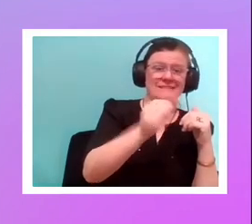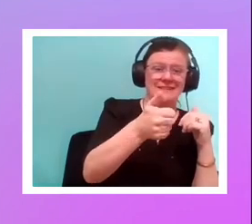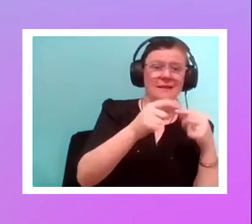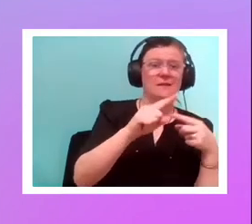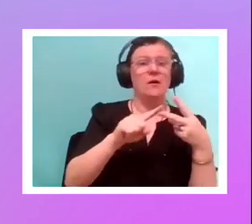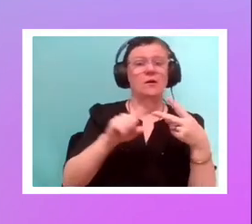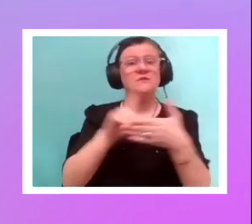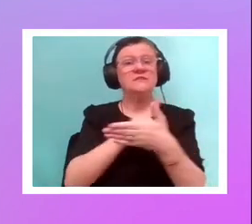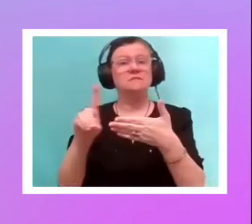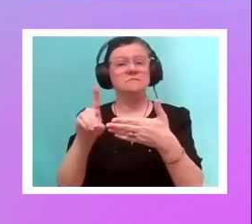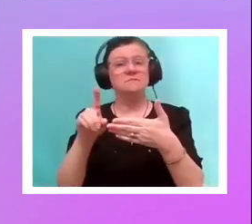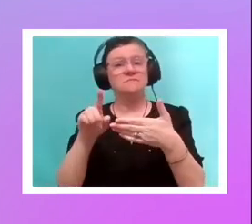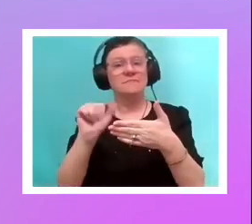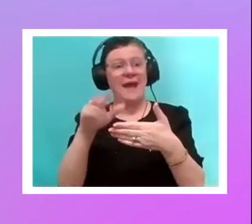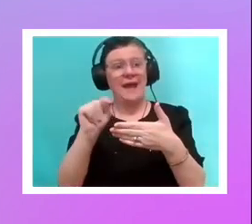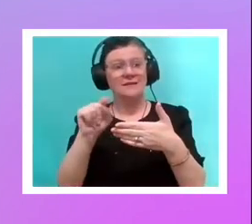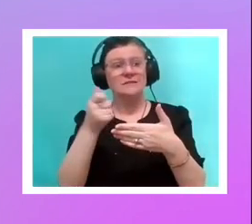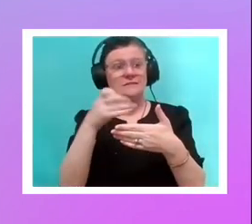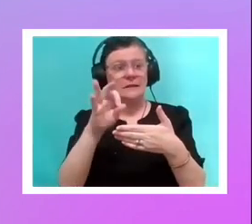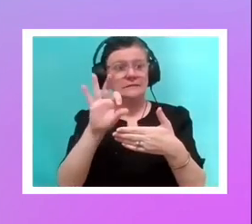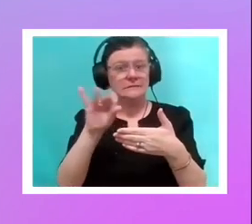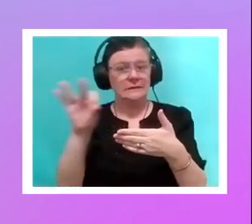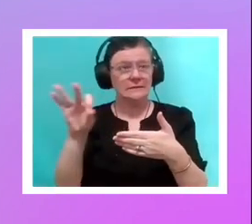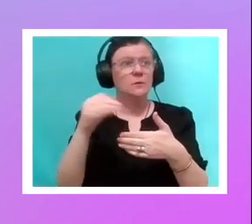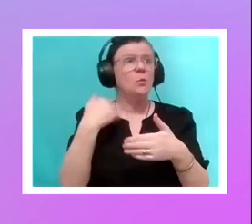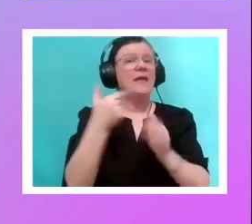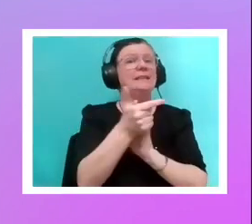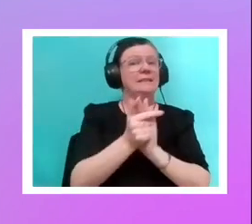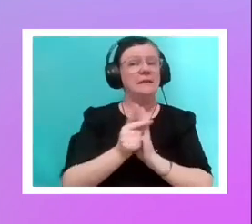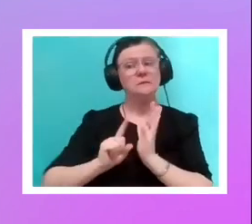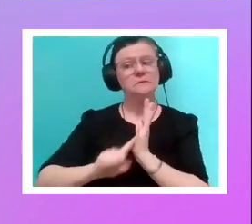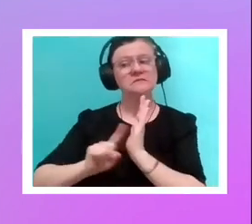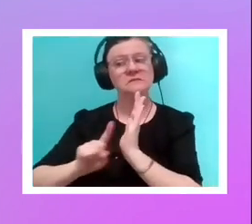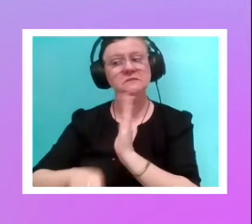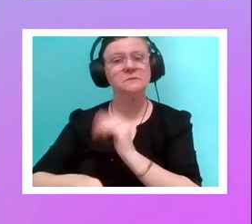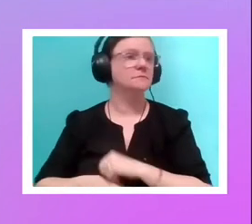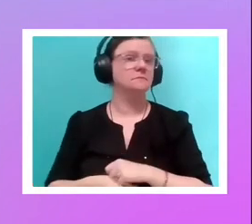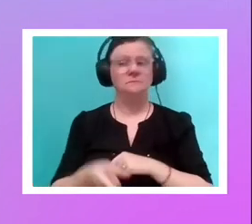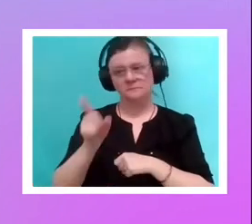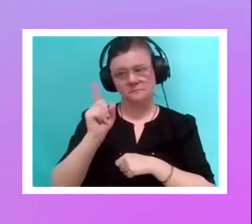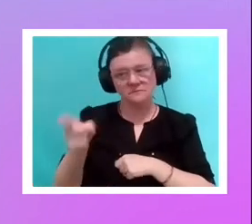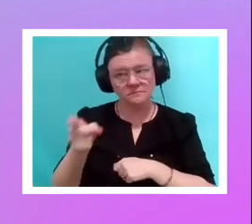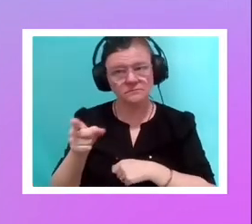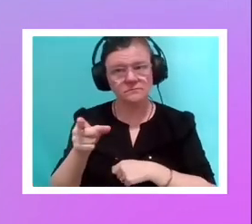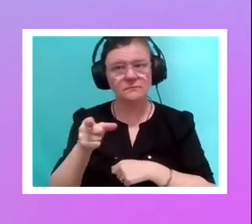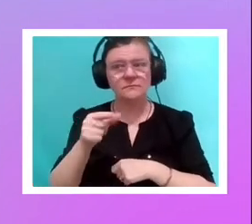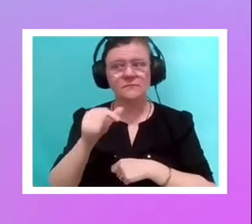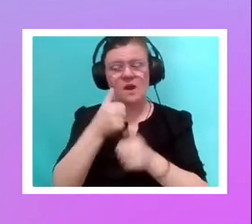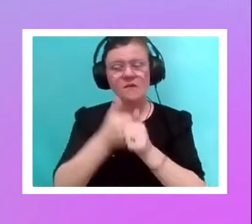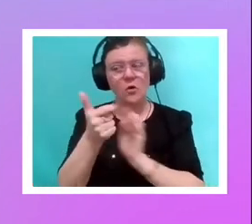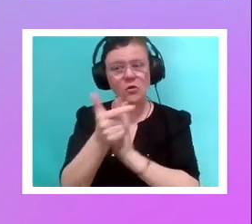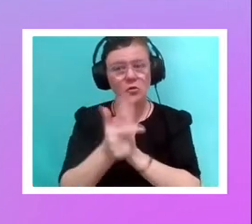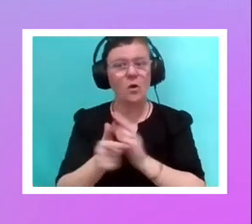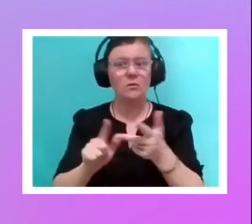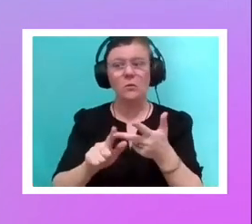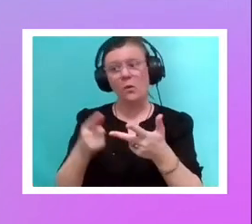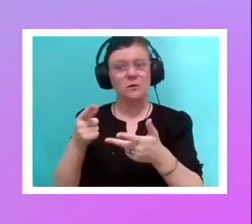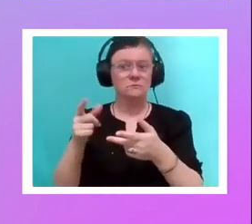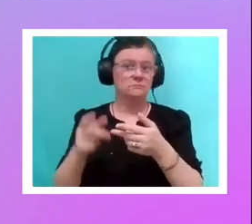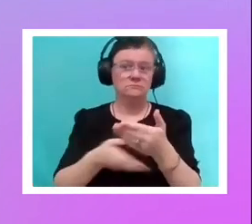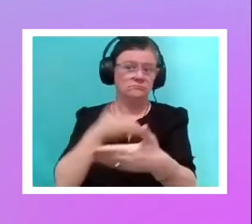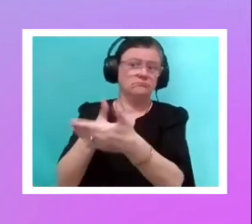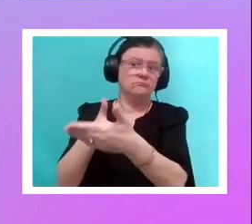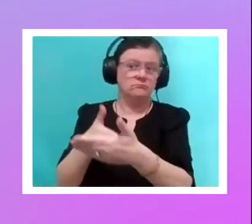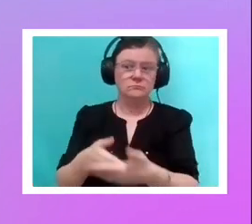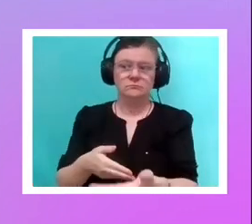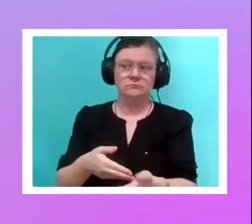1995, and they can launch investigations, they can issue unlawful act notices, or they can take court action ultimately against